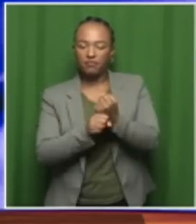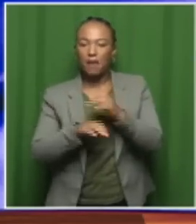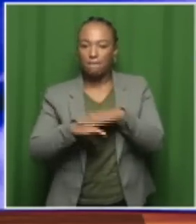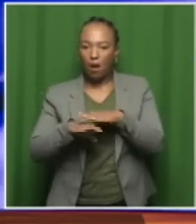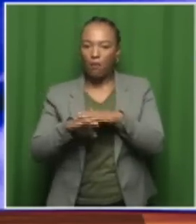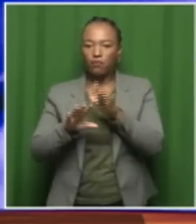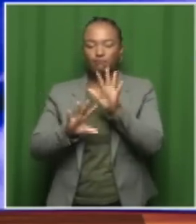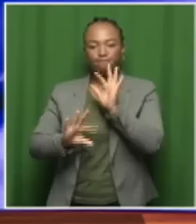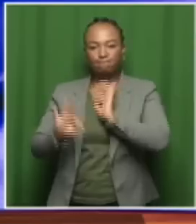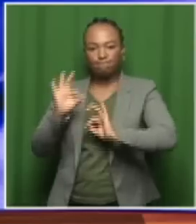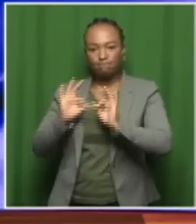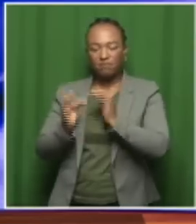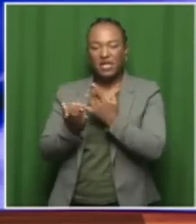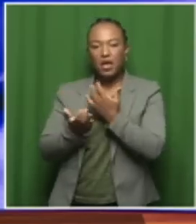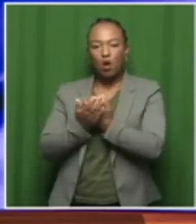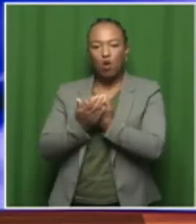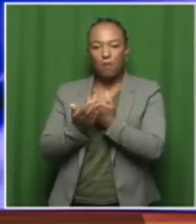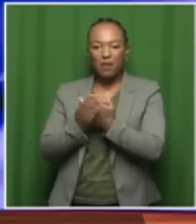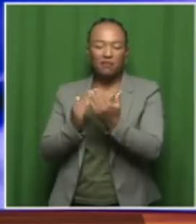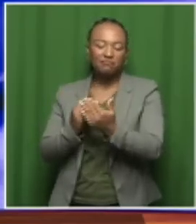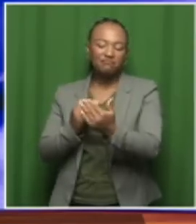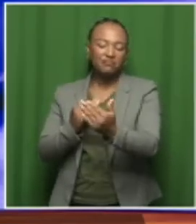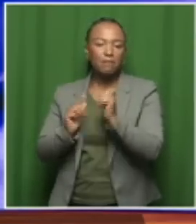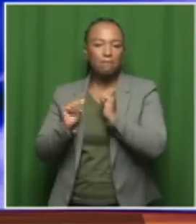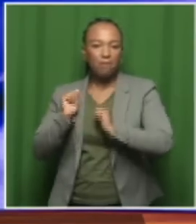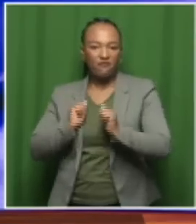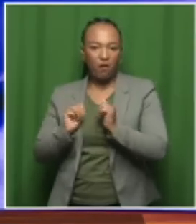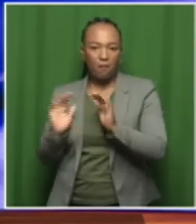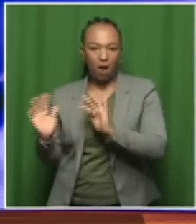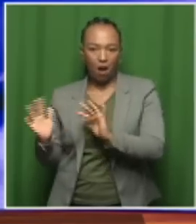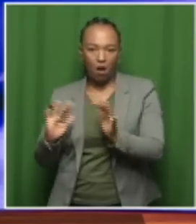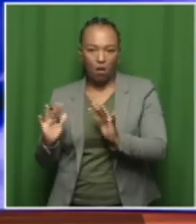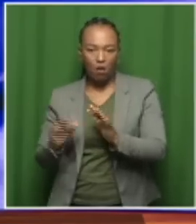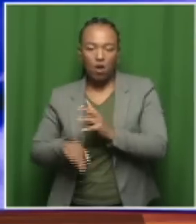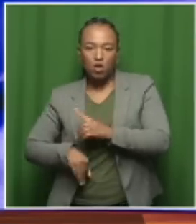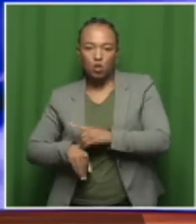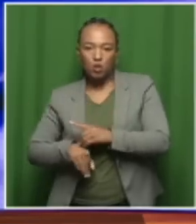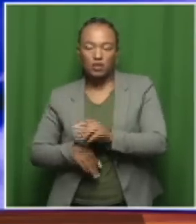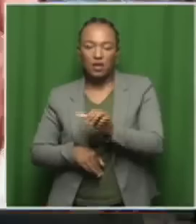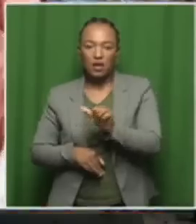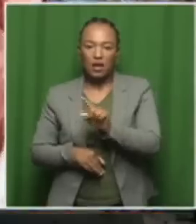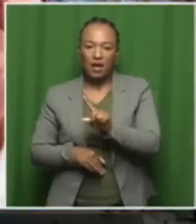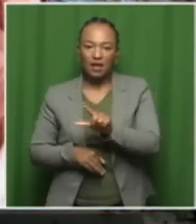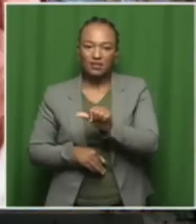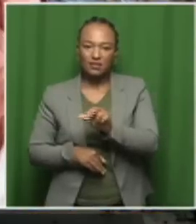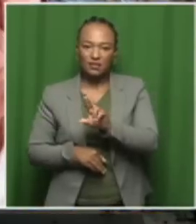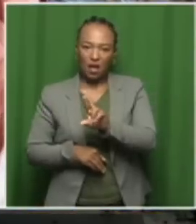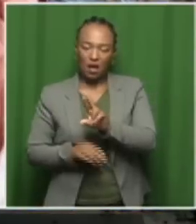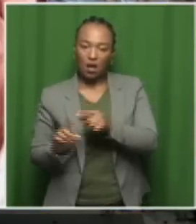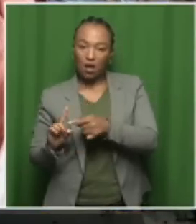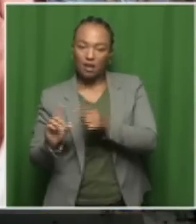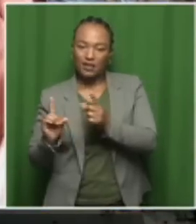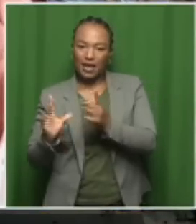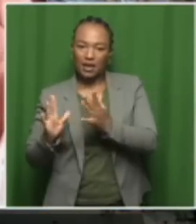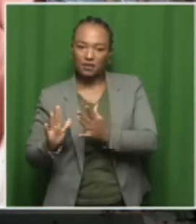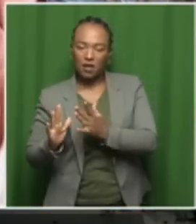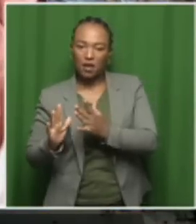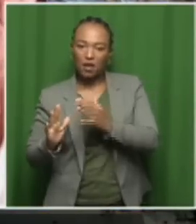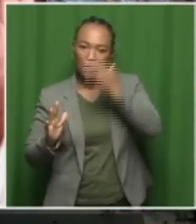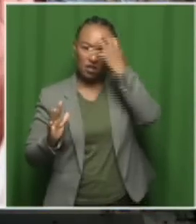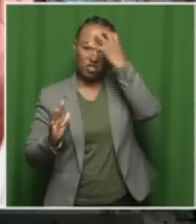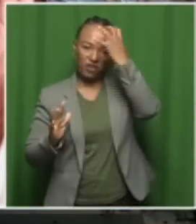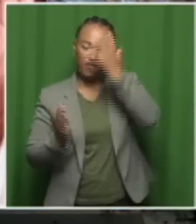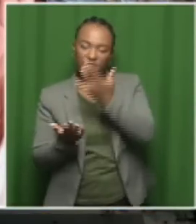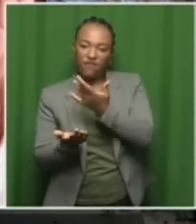overview of how the economy might perform this year, we joined virtually by Dr Azar Jammine, the Director and Chief Economist of